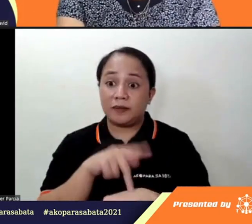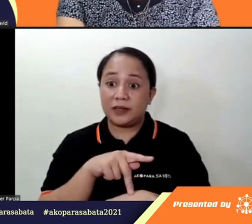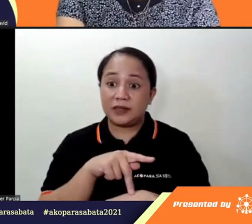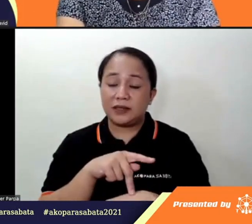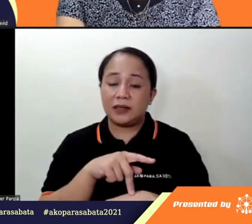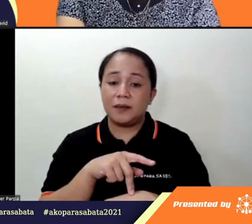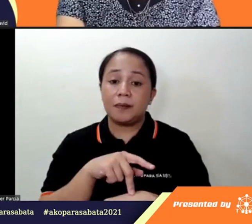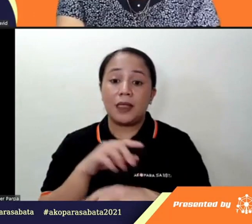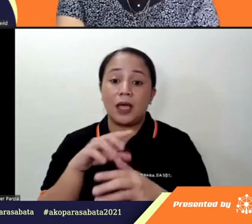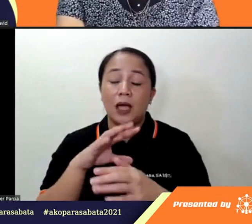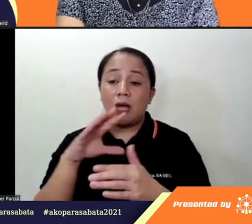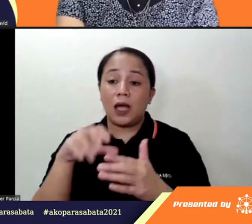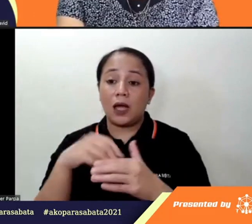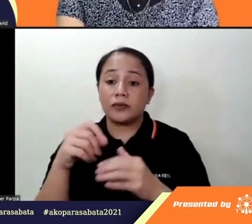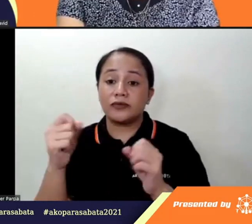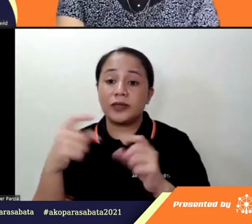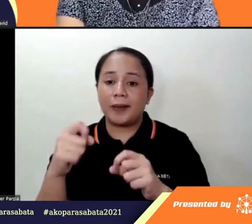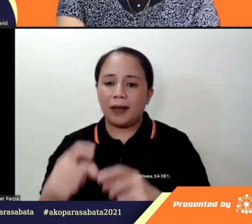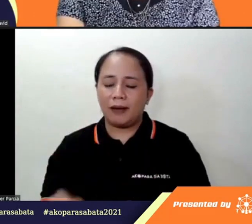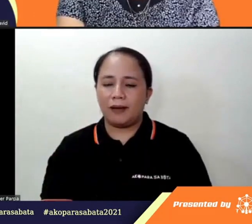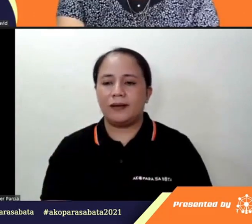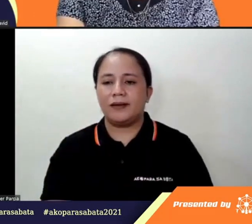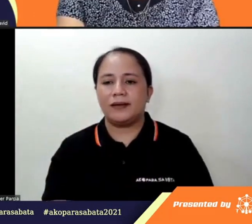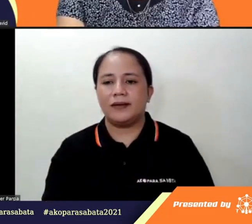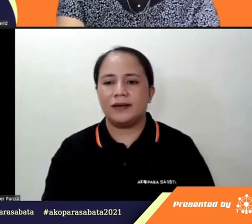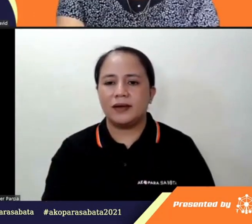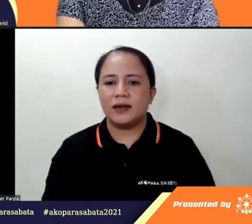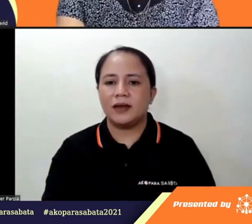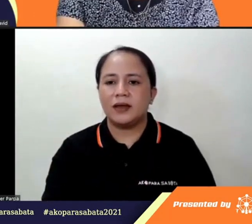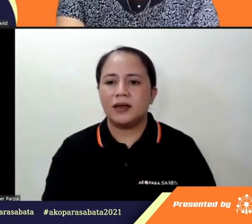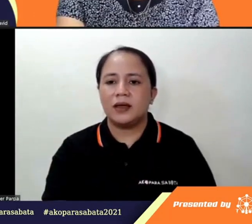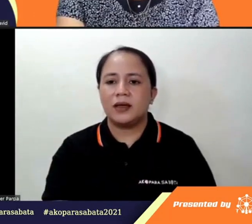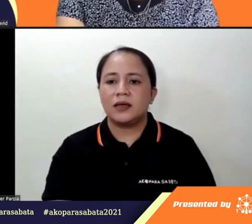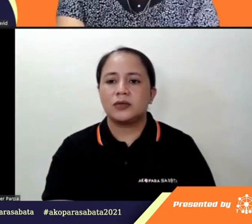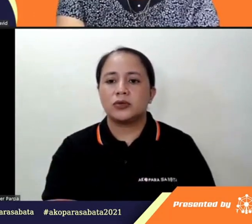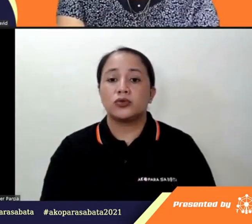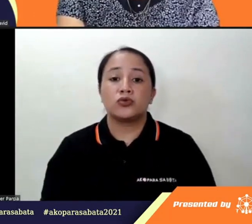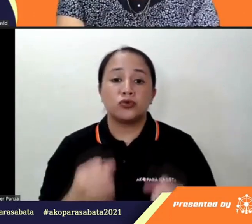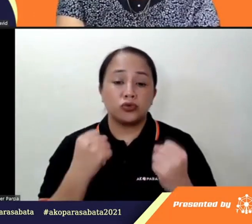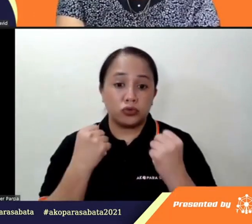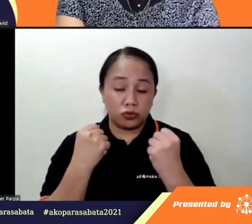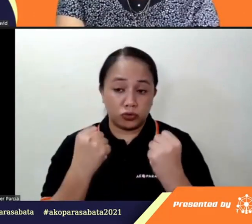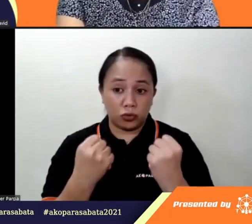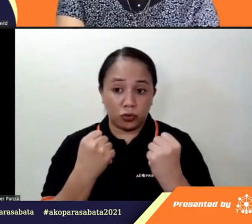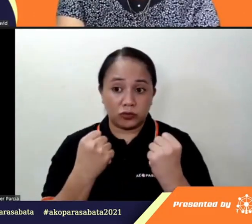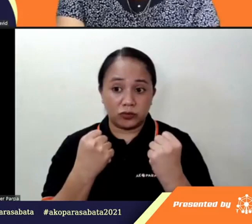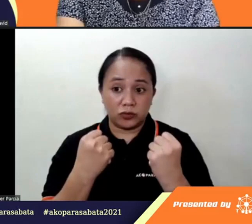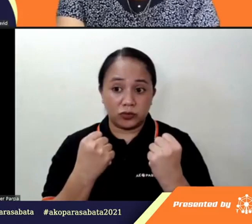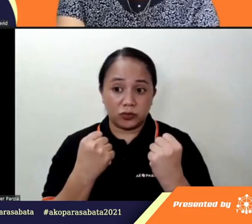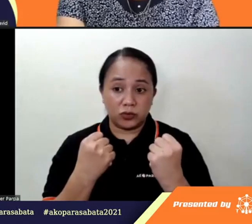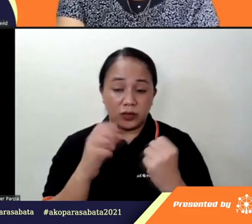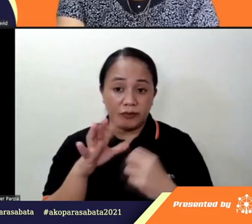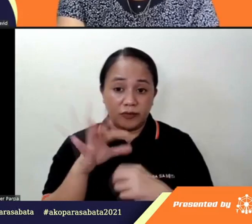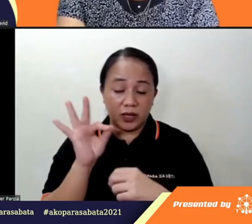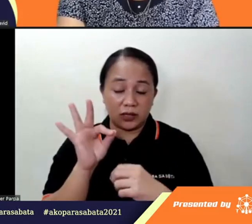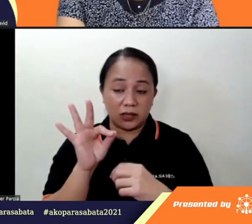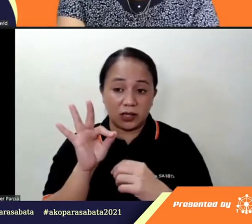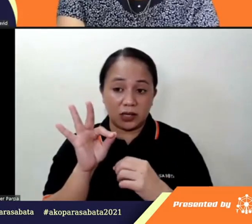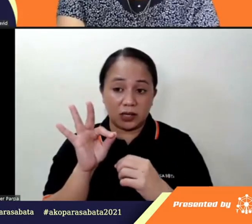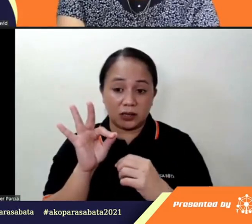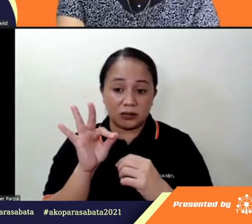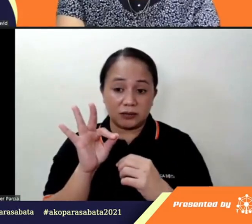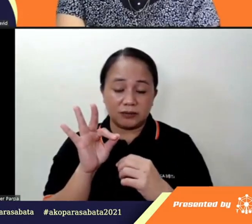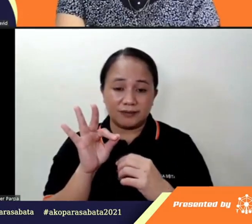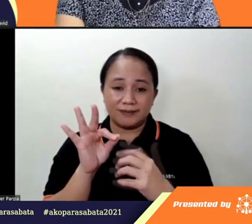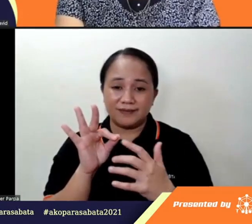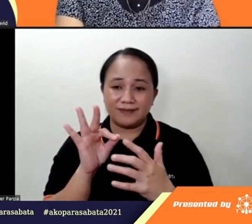ang lumabas, feedback. Yung pinaka-strongest predictor of finding meaning in work.